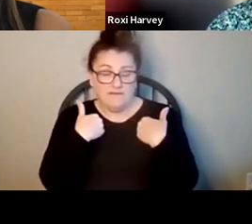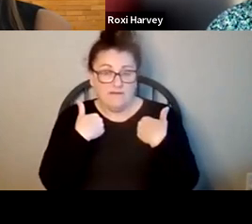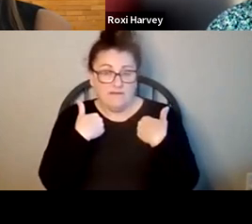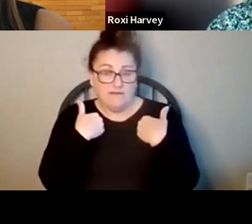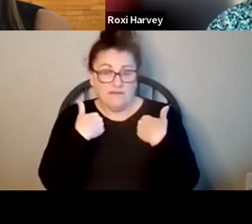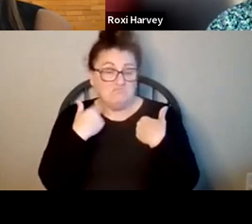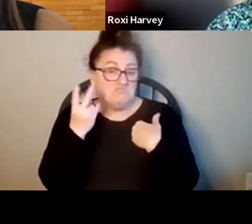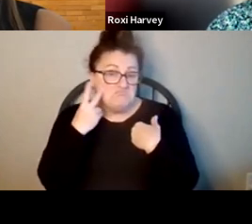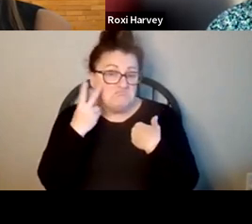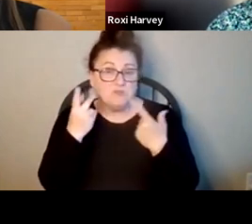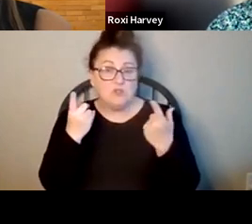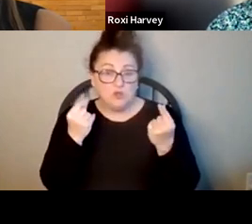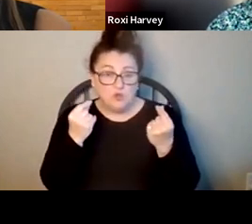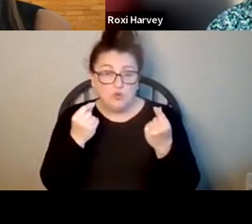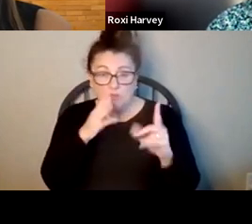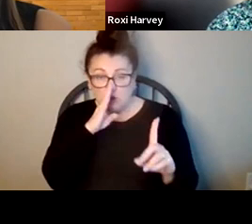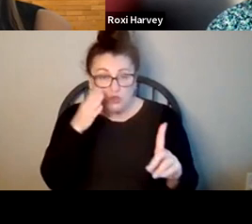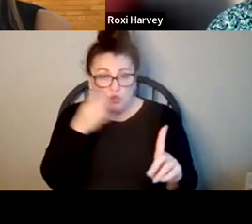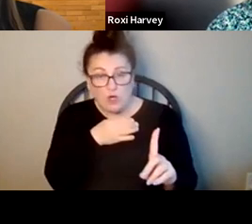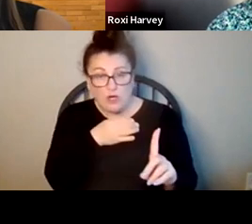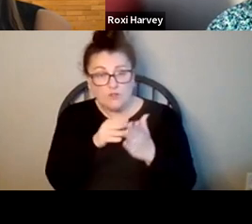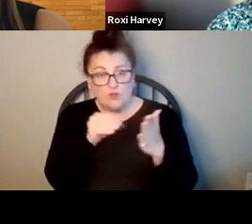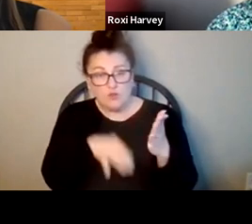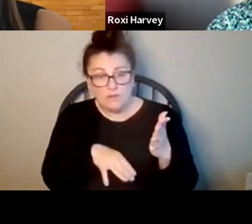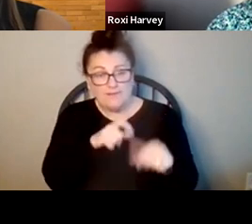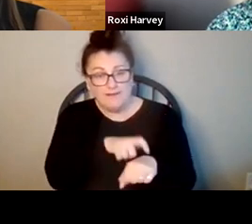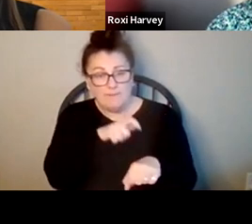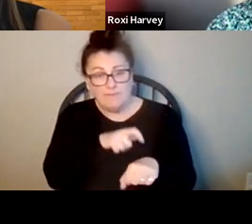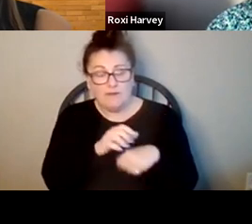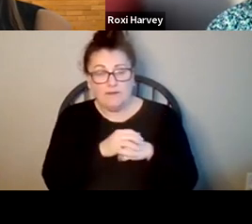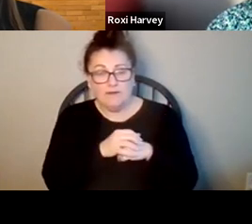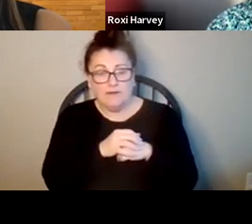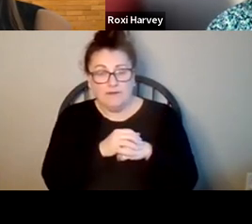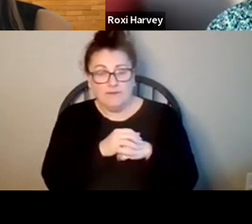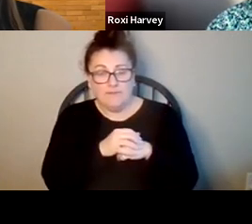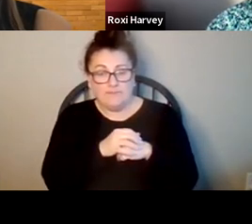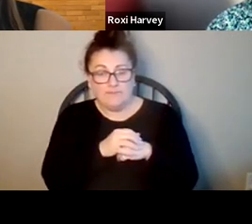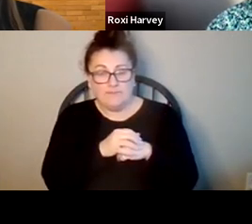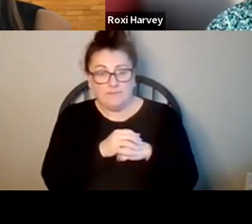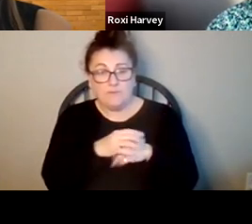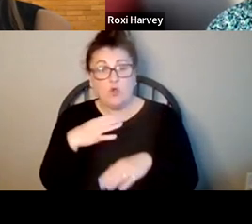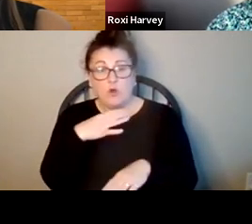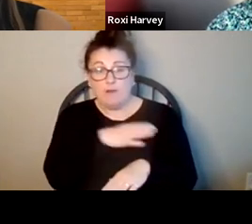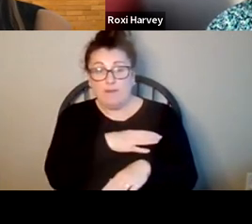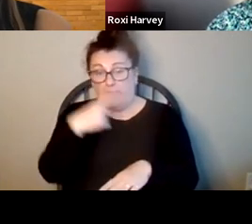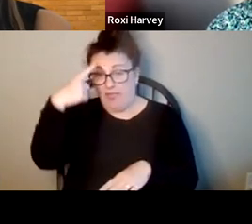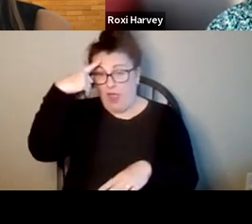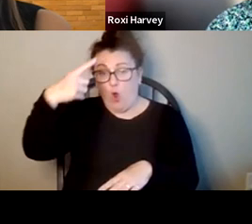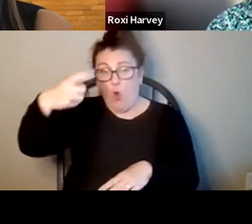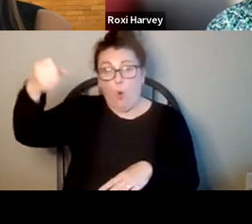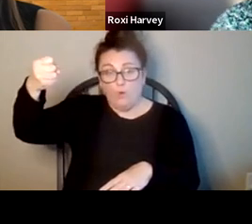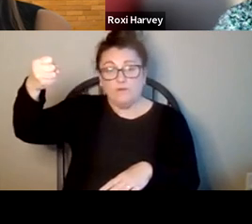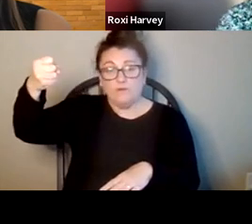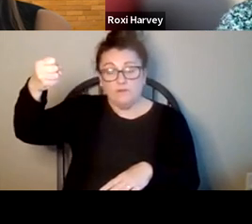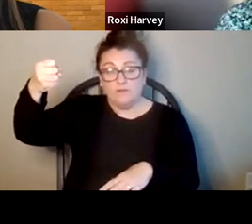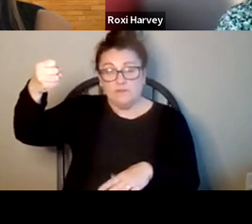We can see what we can do about targeting that. So I would ask the committee hold that thought and see what we